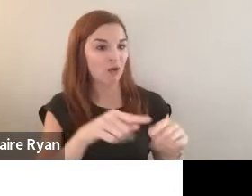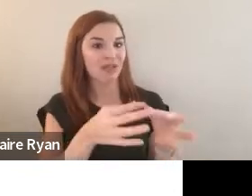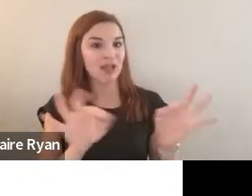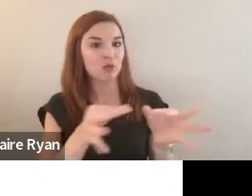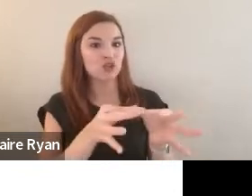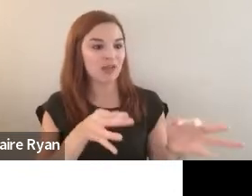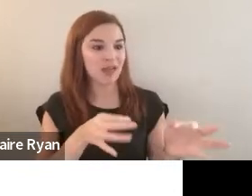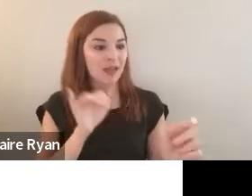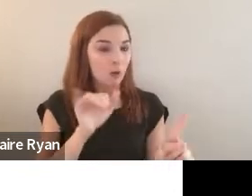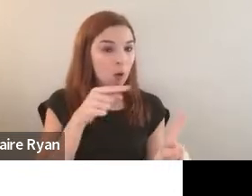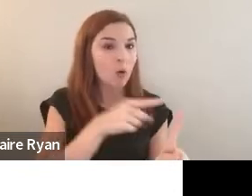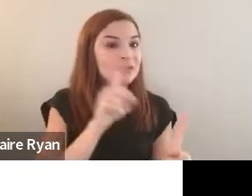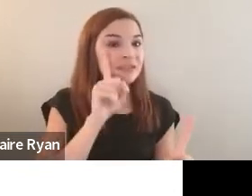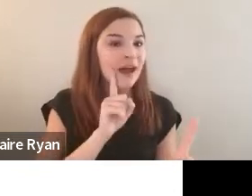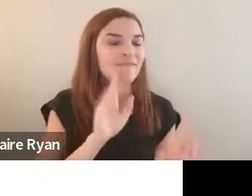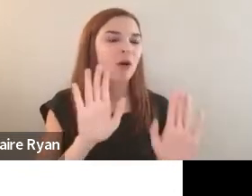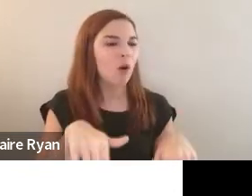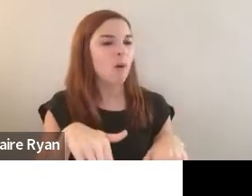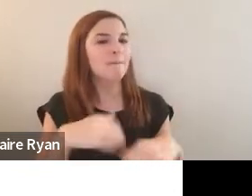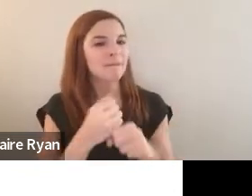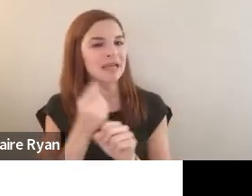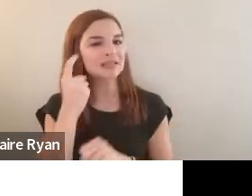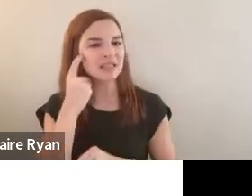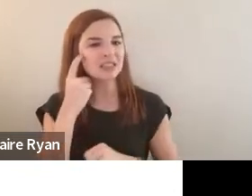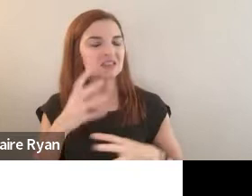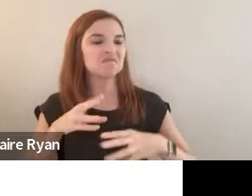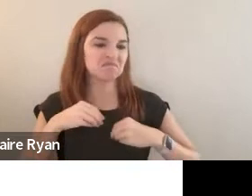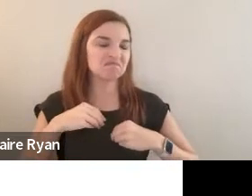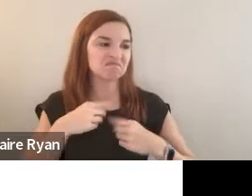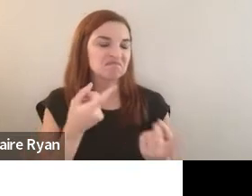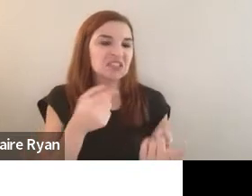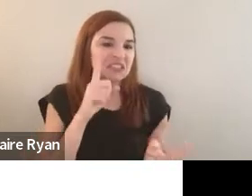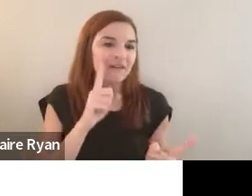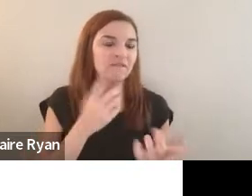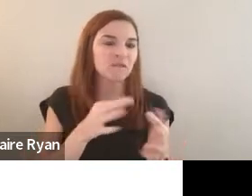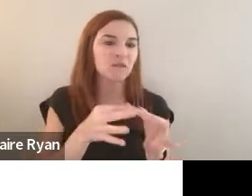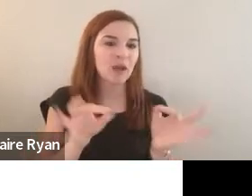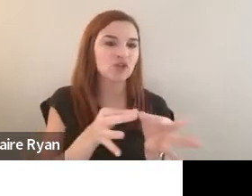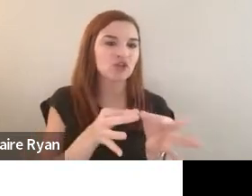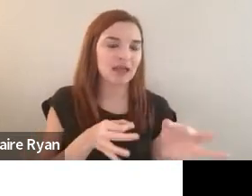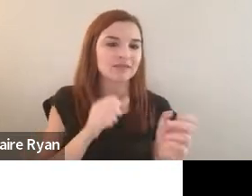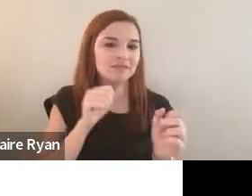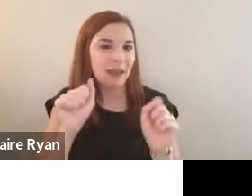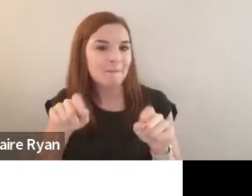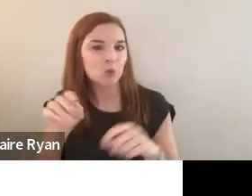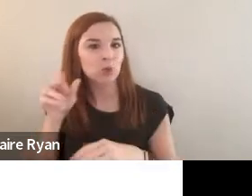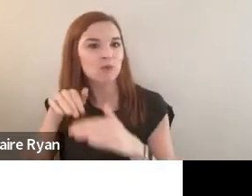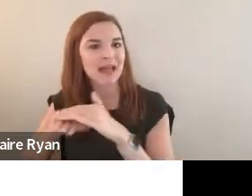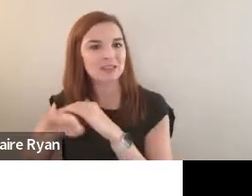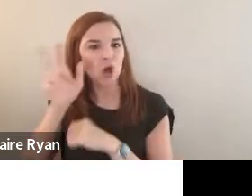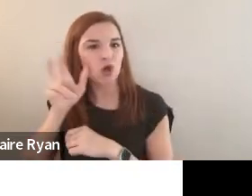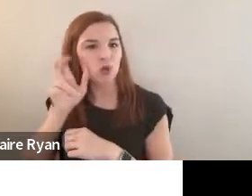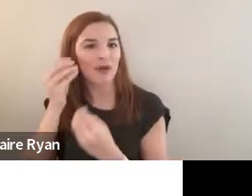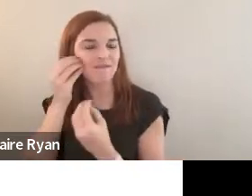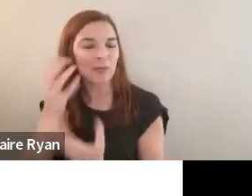others seeing a child who has language delays and thinking, oh, well, this child is deaf. It makes sense. And we just accept it.